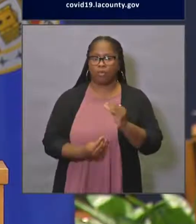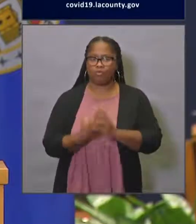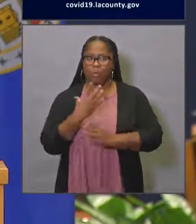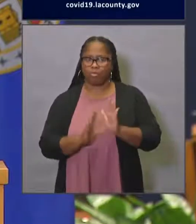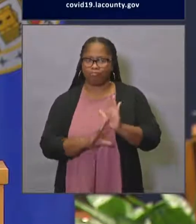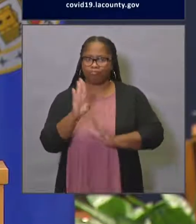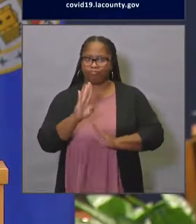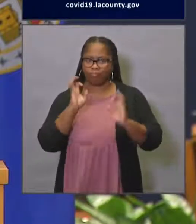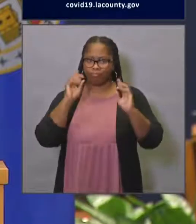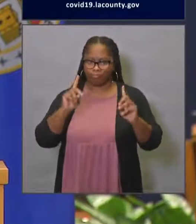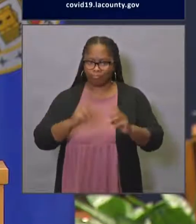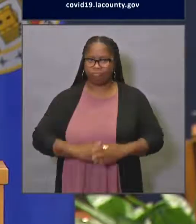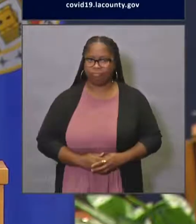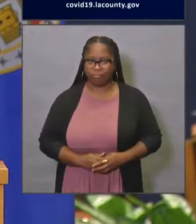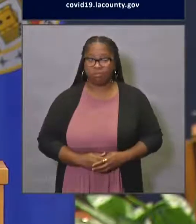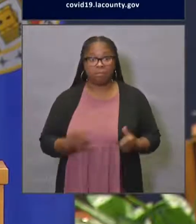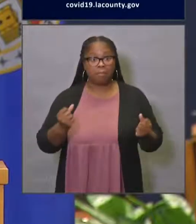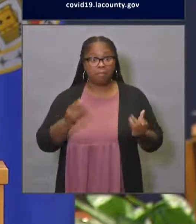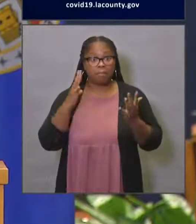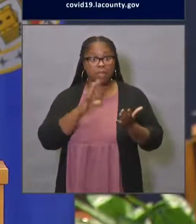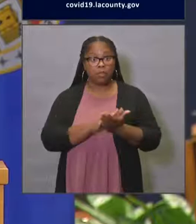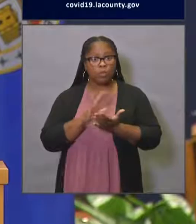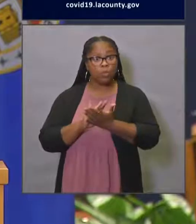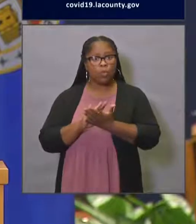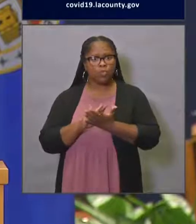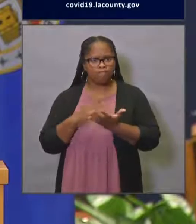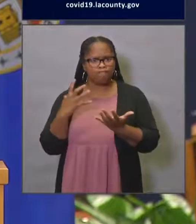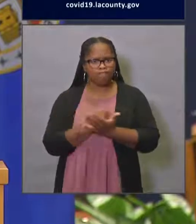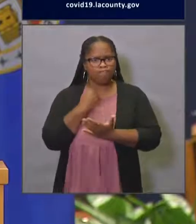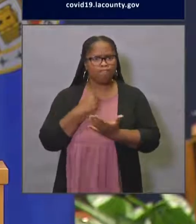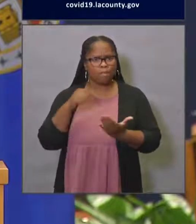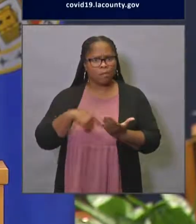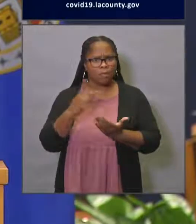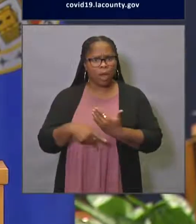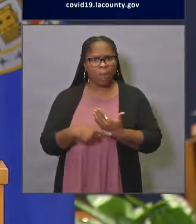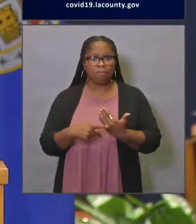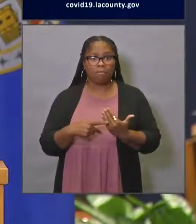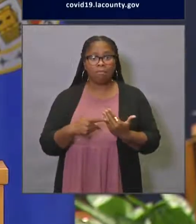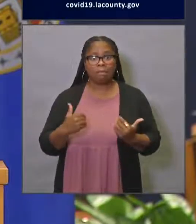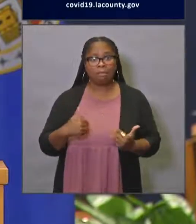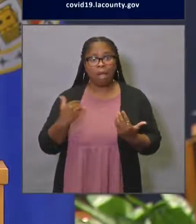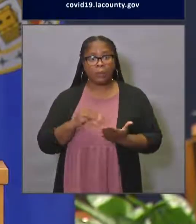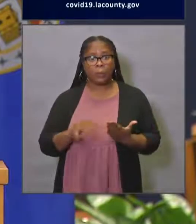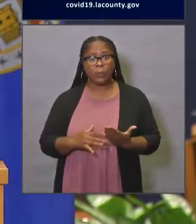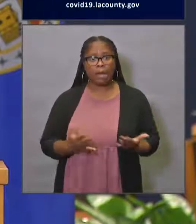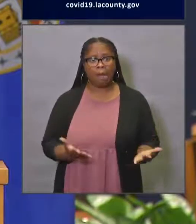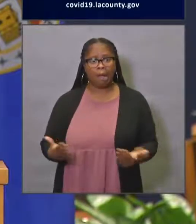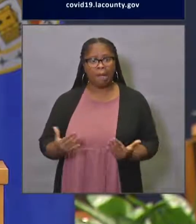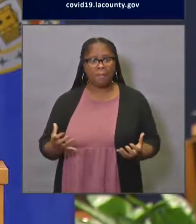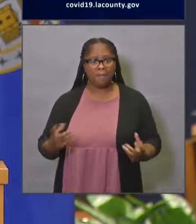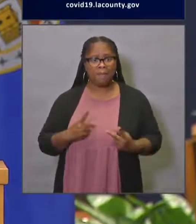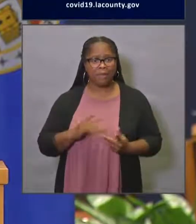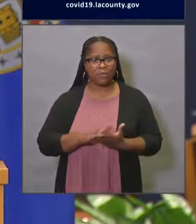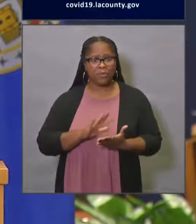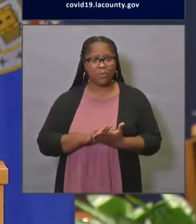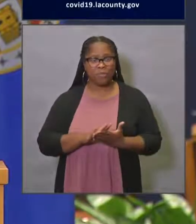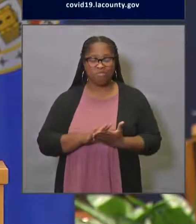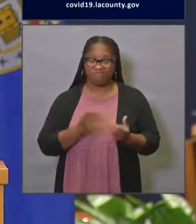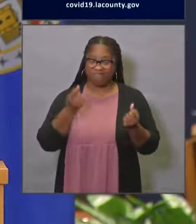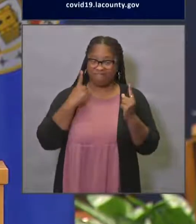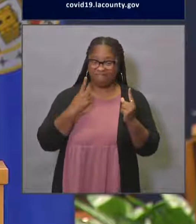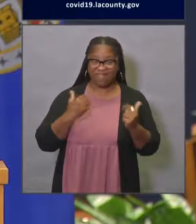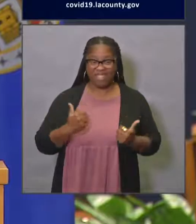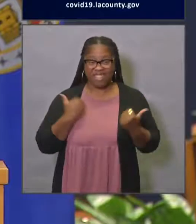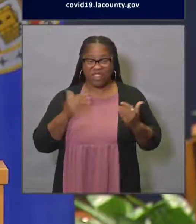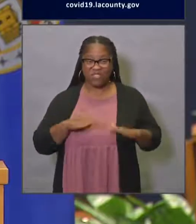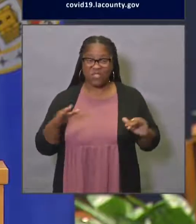education. Many schools have used this program to bring a large portion of their youngest students back to campus, recognizing young children are unable to